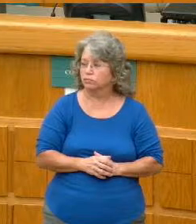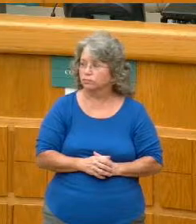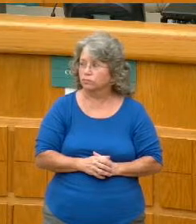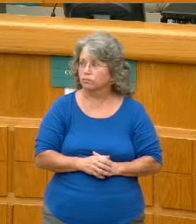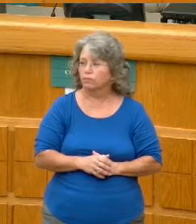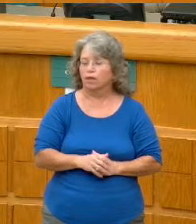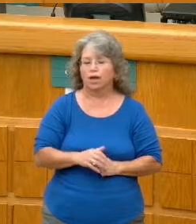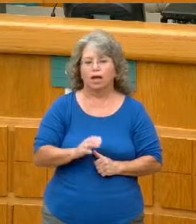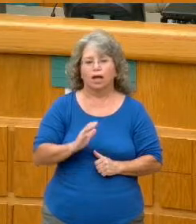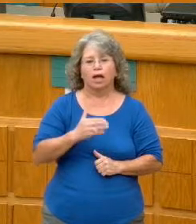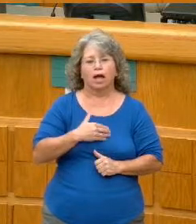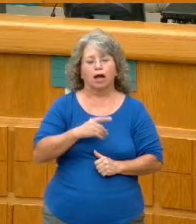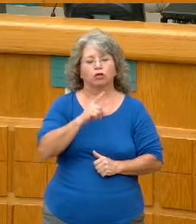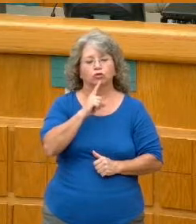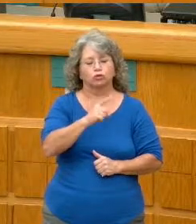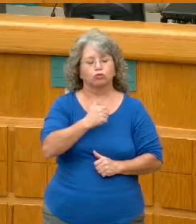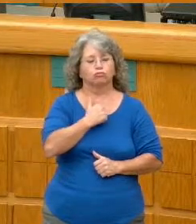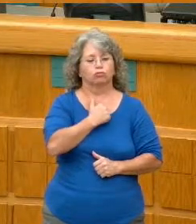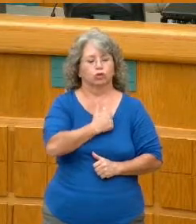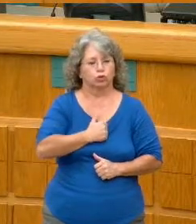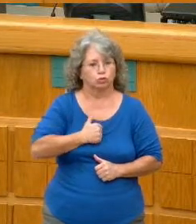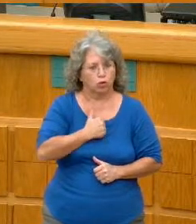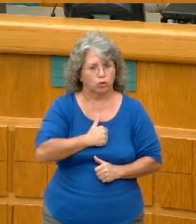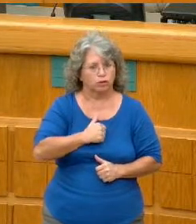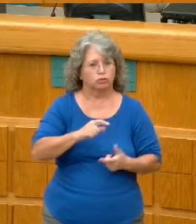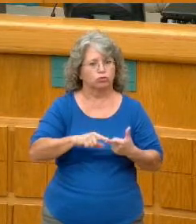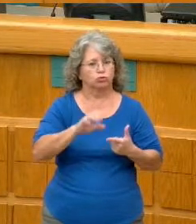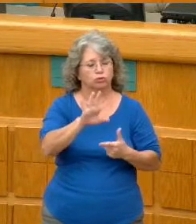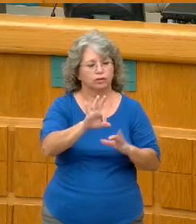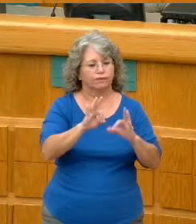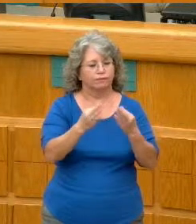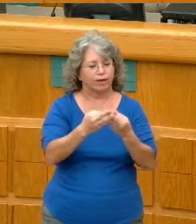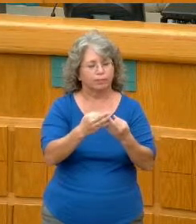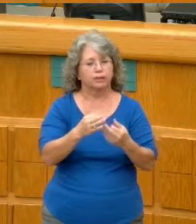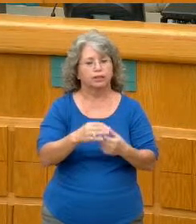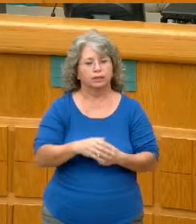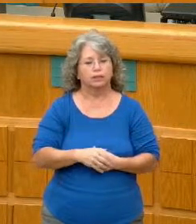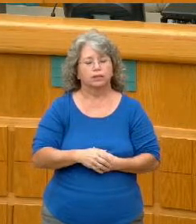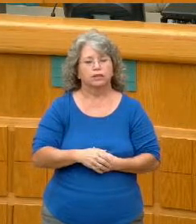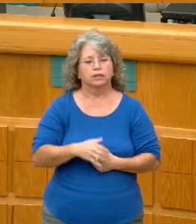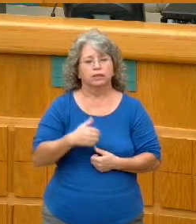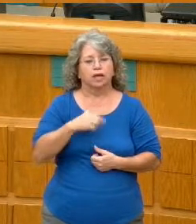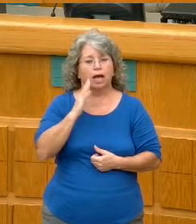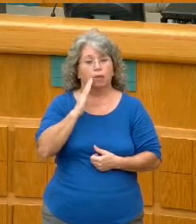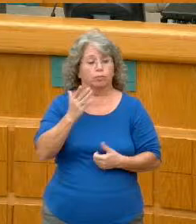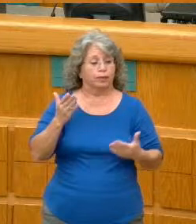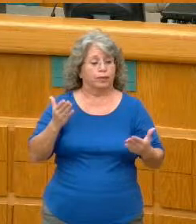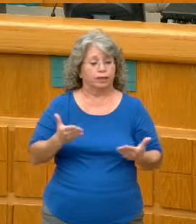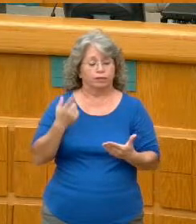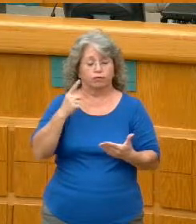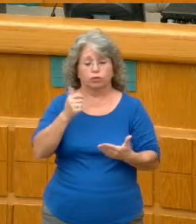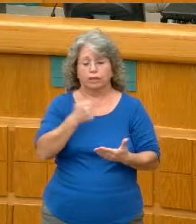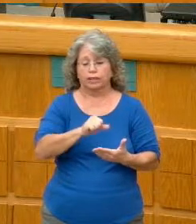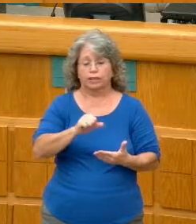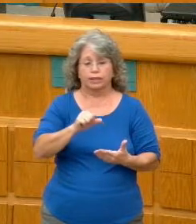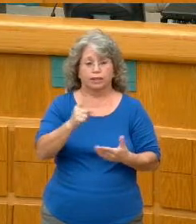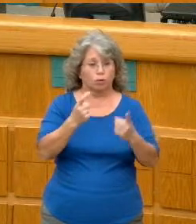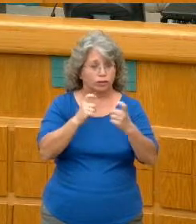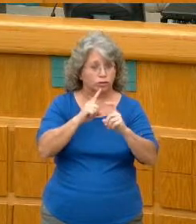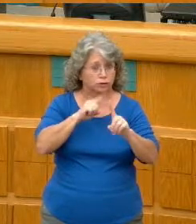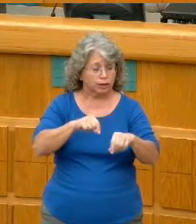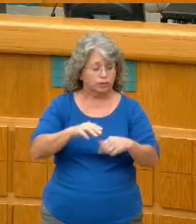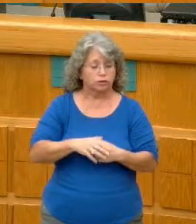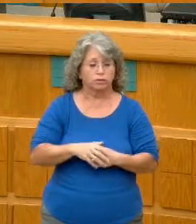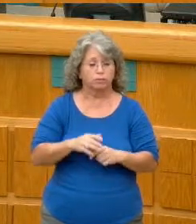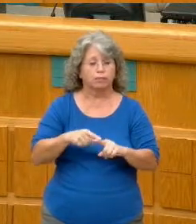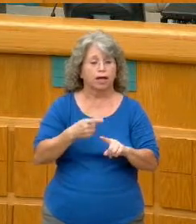our deepest condolences to our family, and I'll be available to the family, and I will be available for any questions. And before